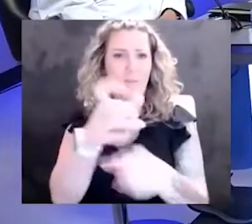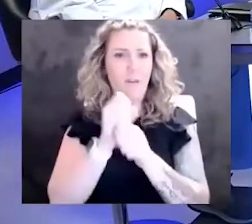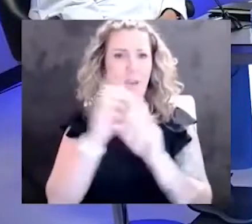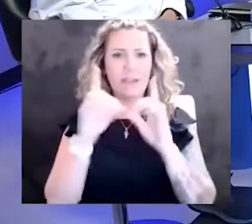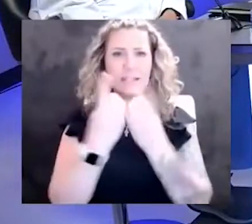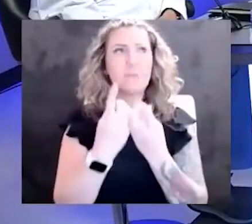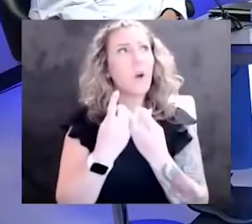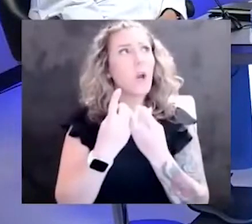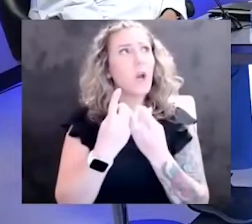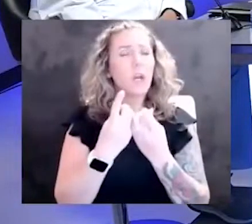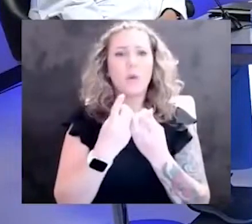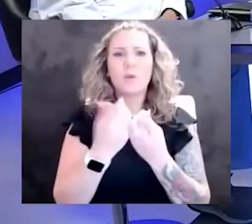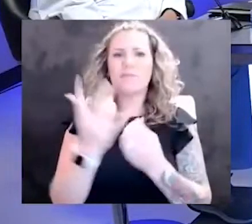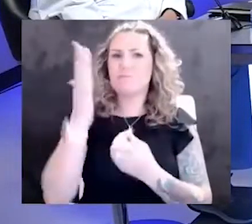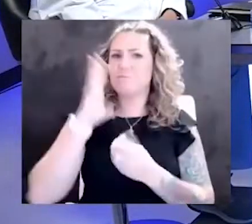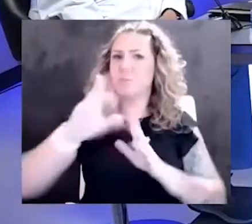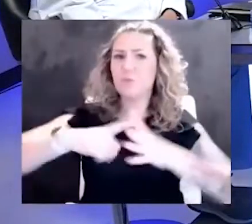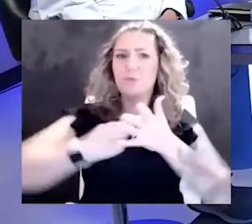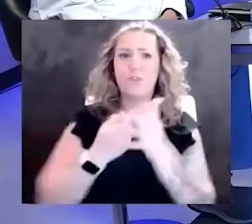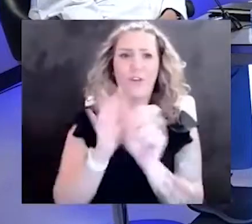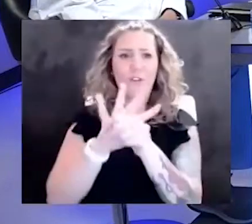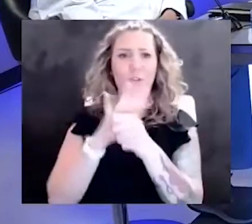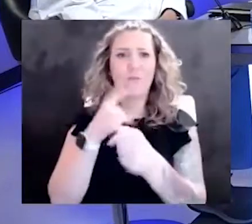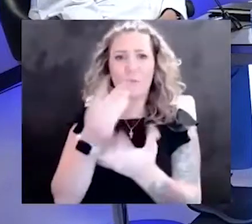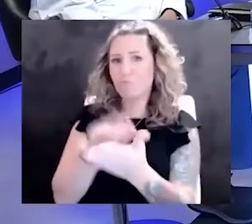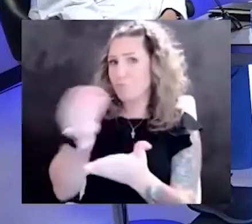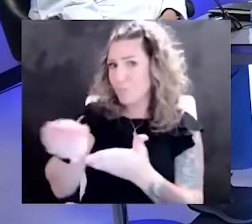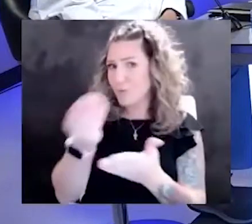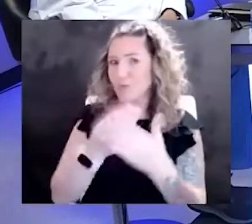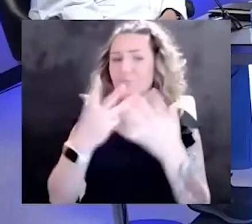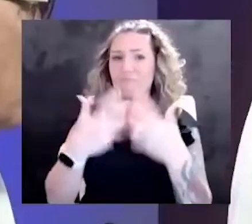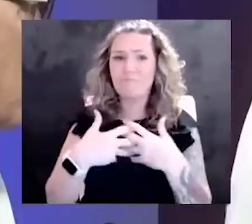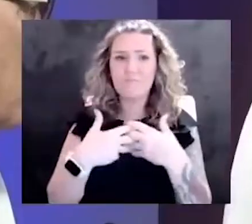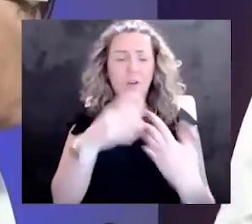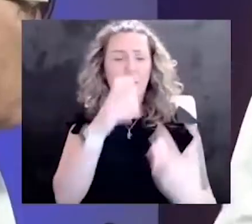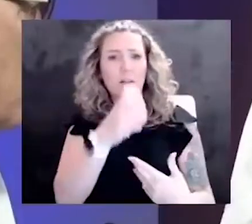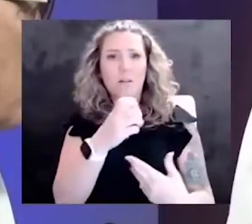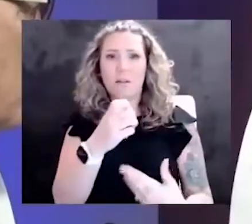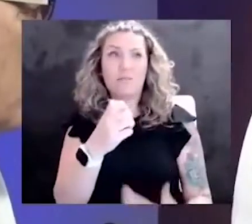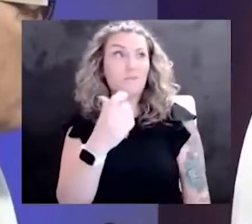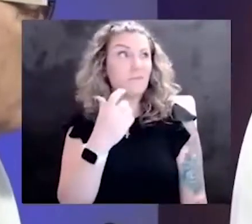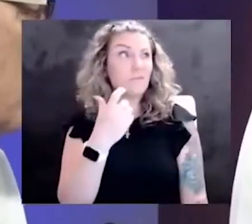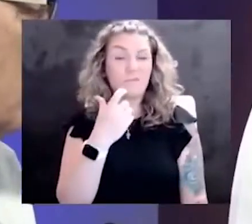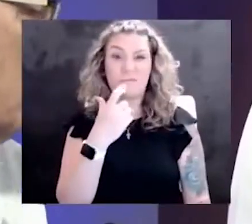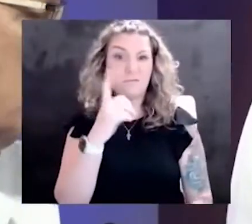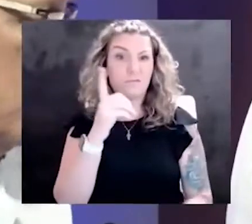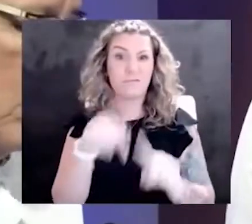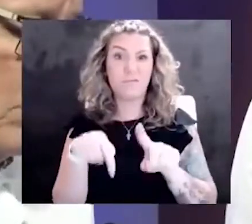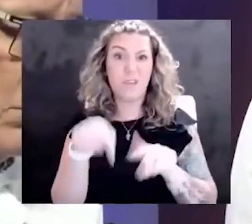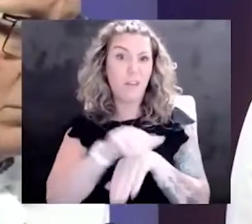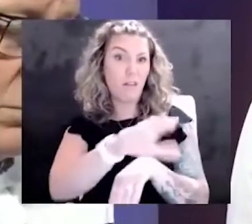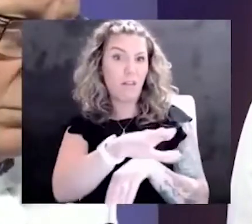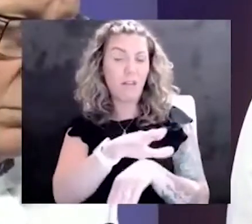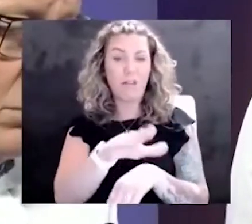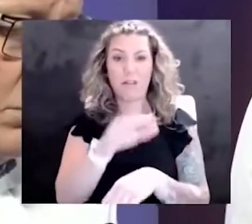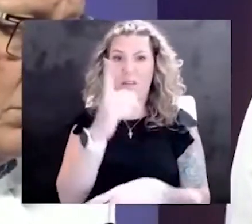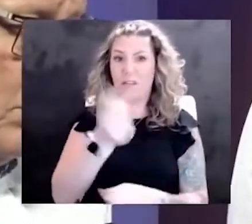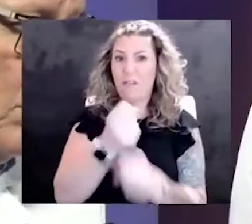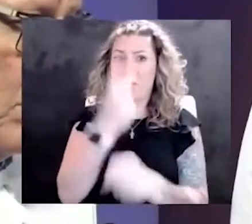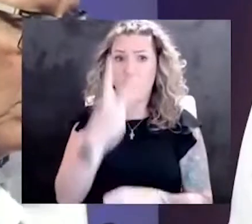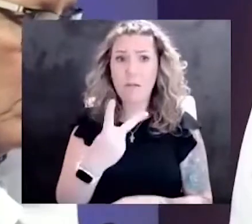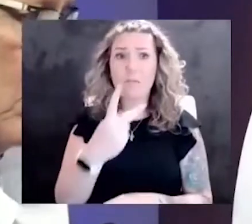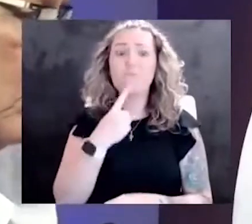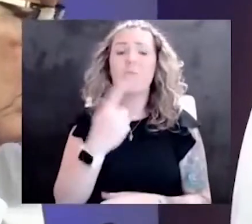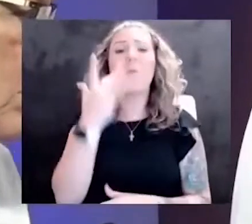of COVID, we had purchased the machine. It couldn't come in for the last year and a half because of the workers that had to remain at home.